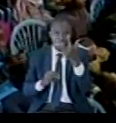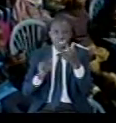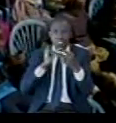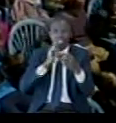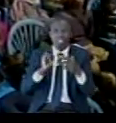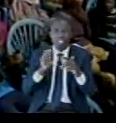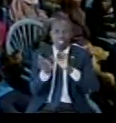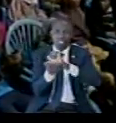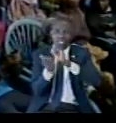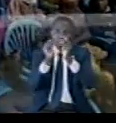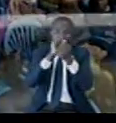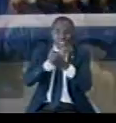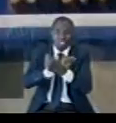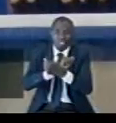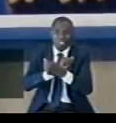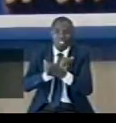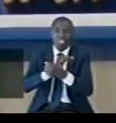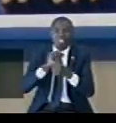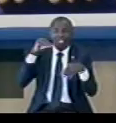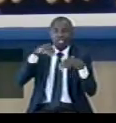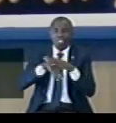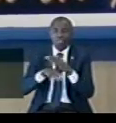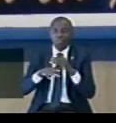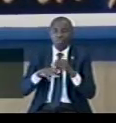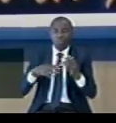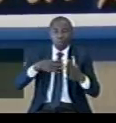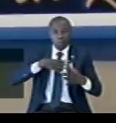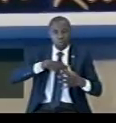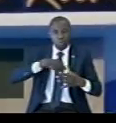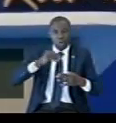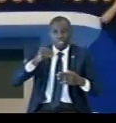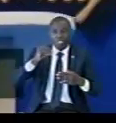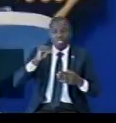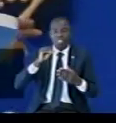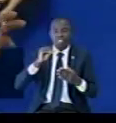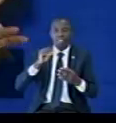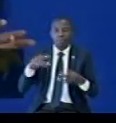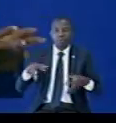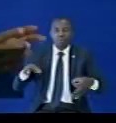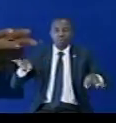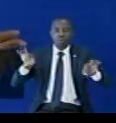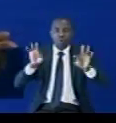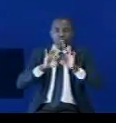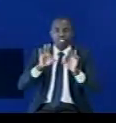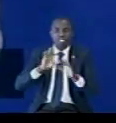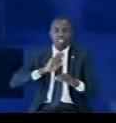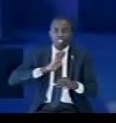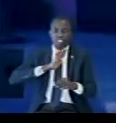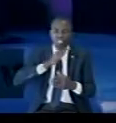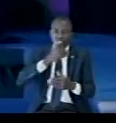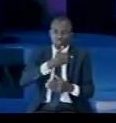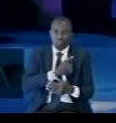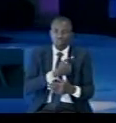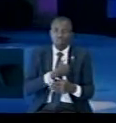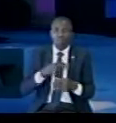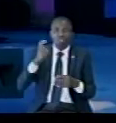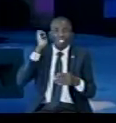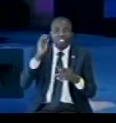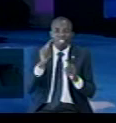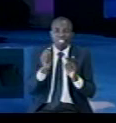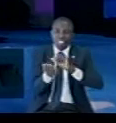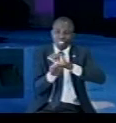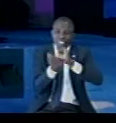translation into whitened, worthy souls. It makes you worthy. He actually translates